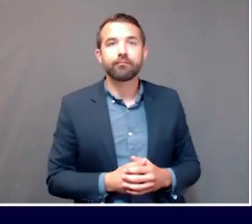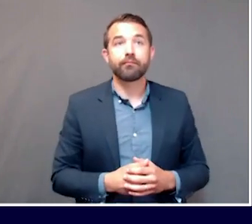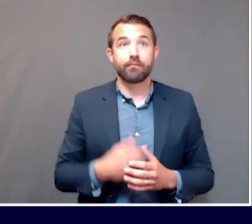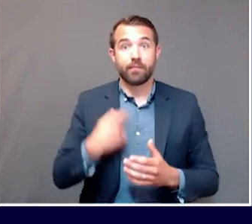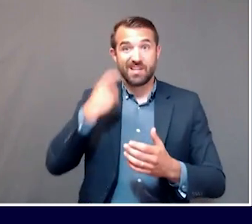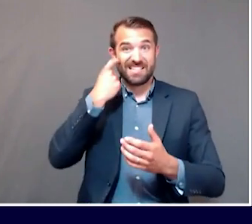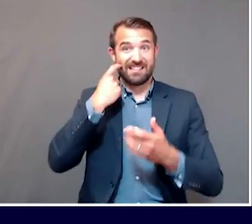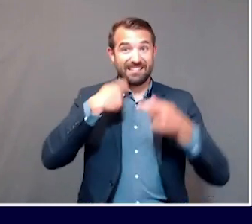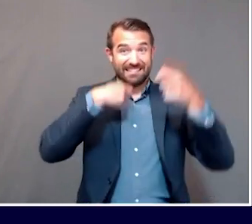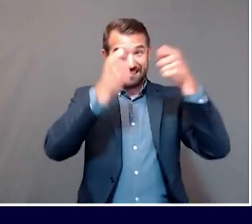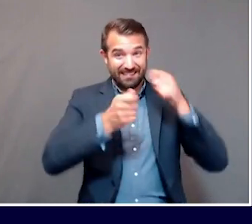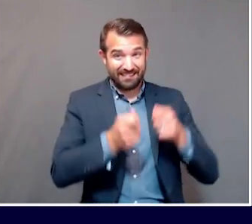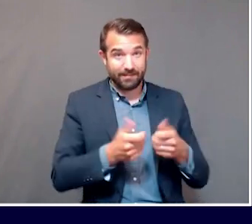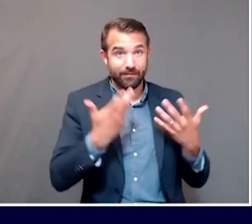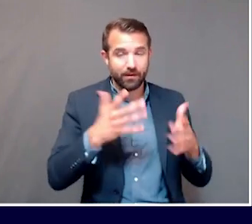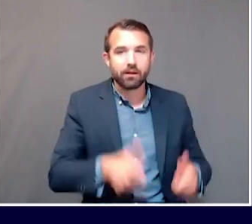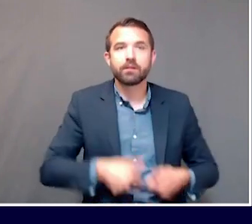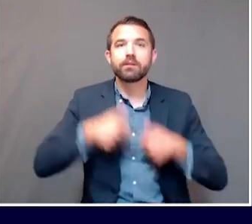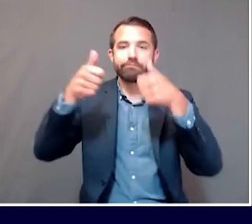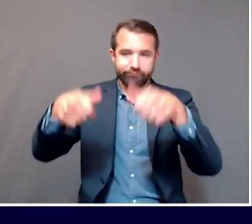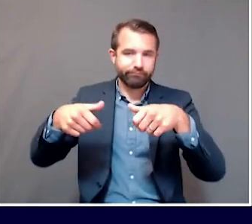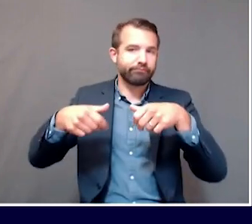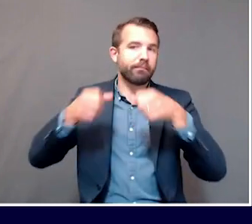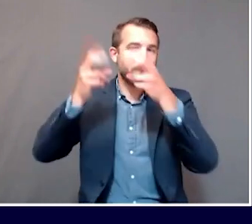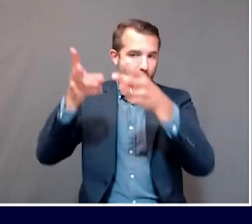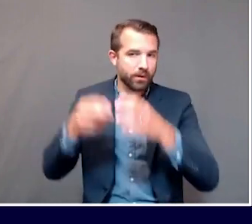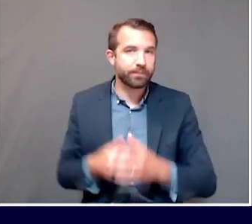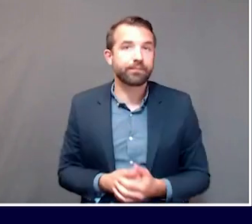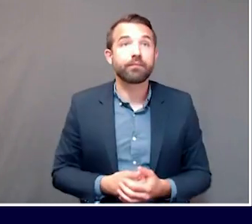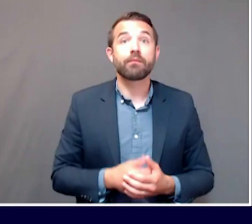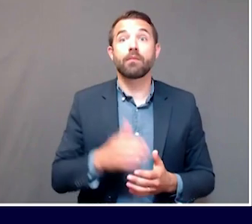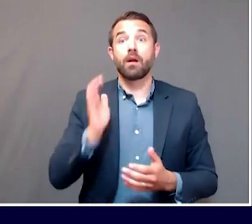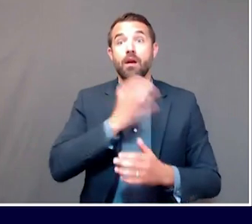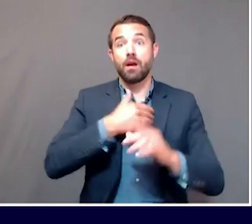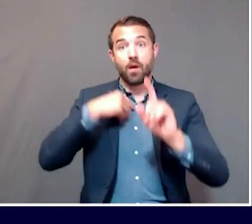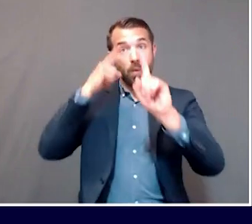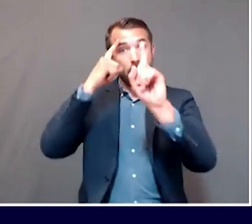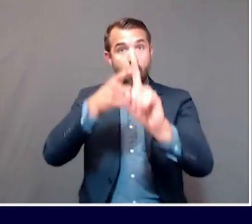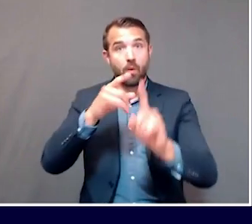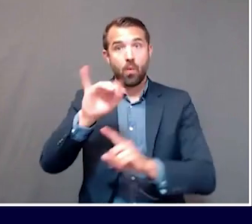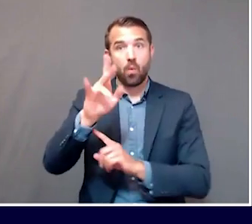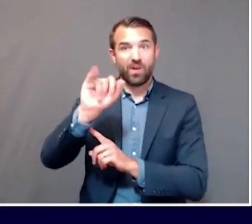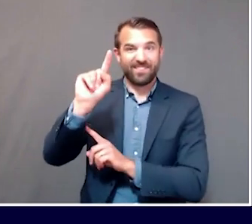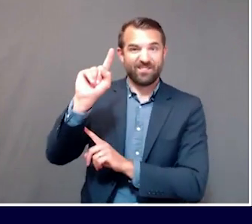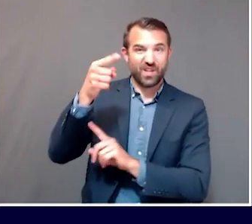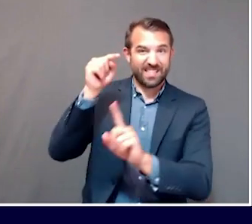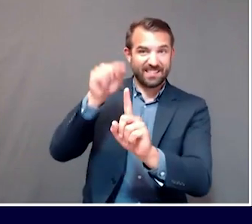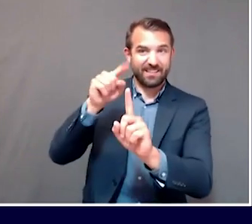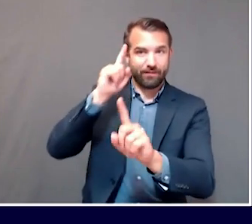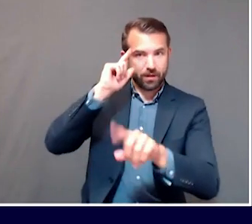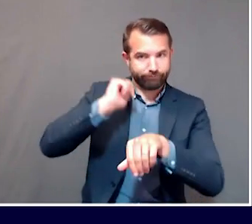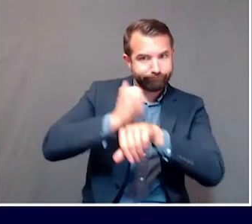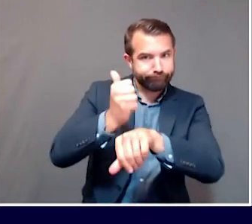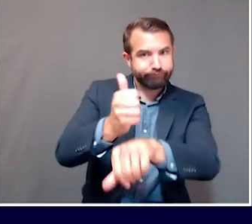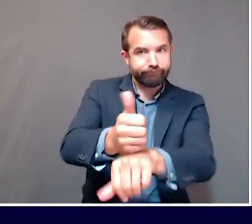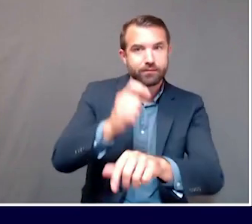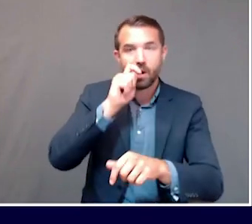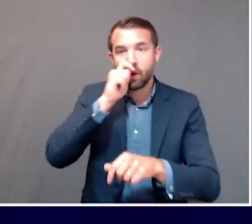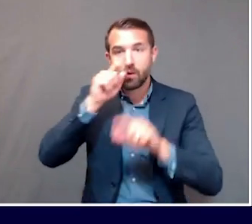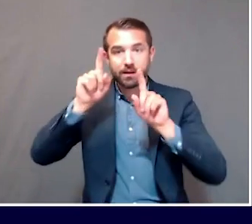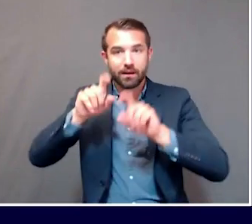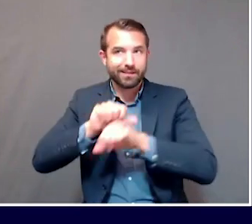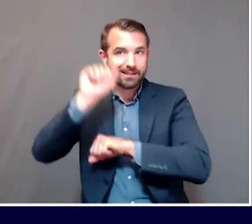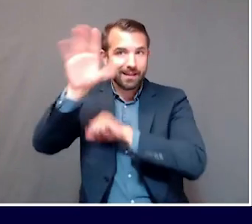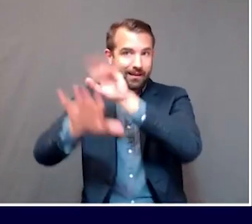in. We're hopeful for a July 1 start date, but that's a rolling start. But as a reminder, the goal is to make